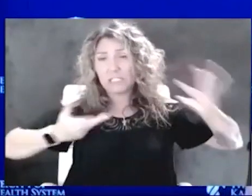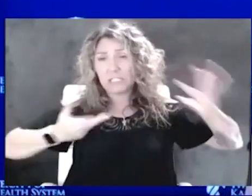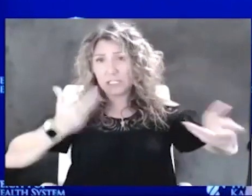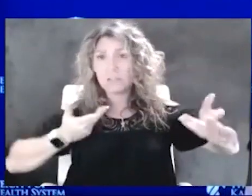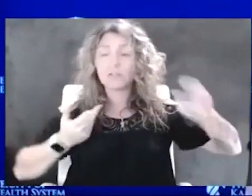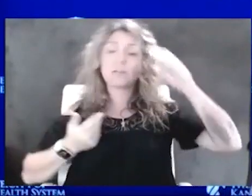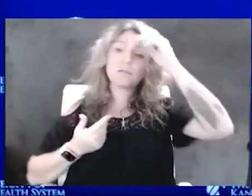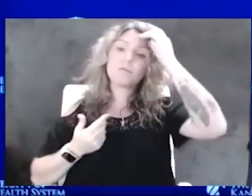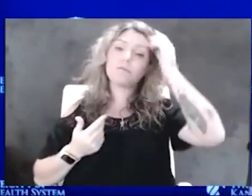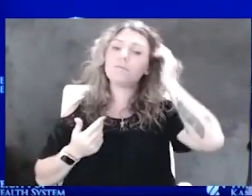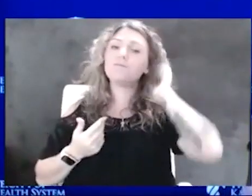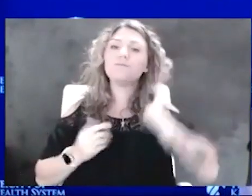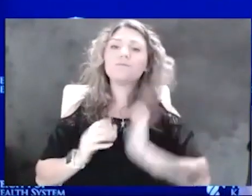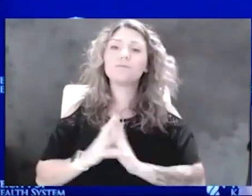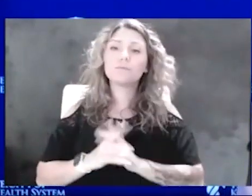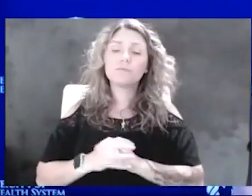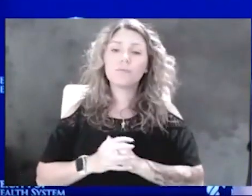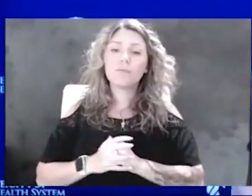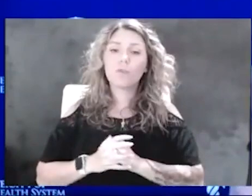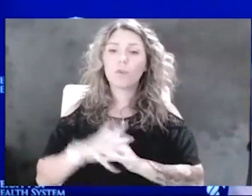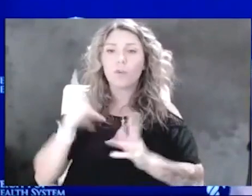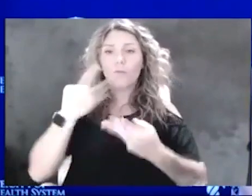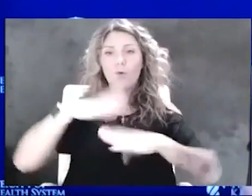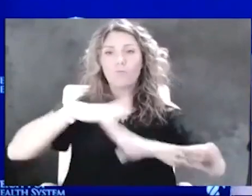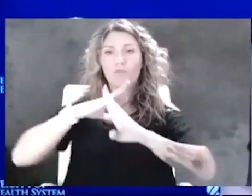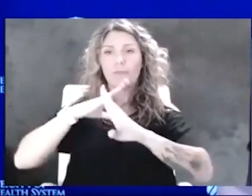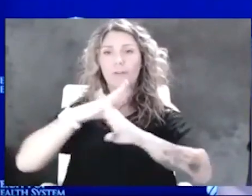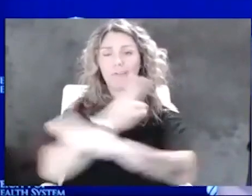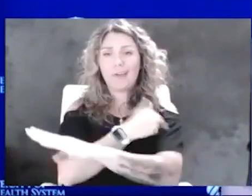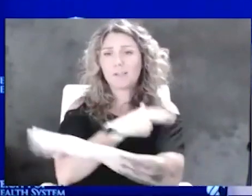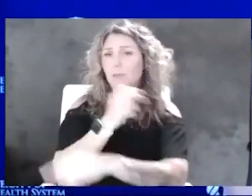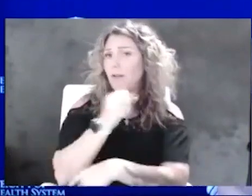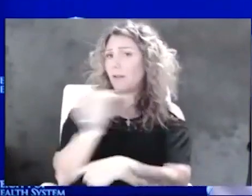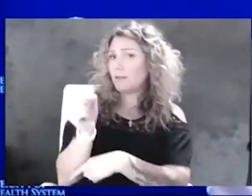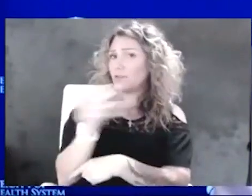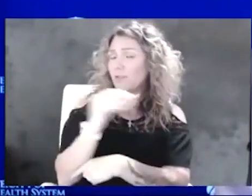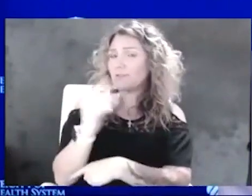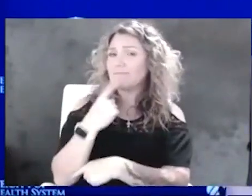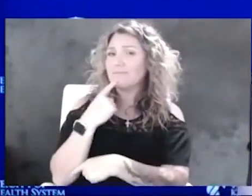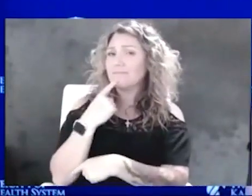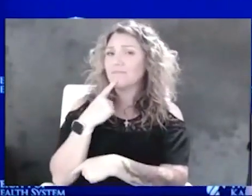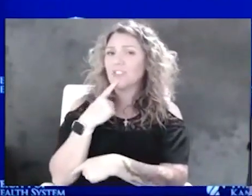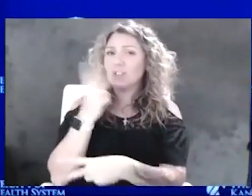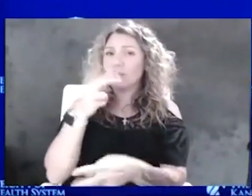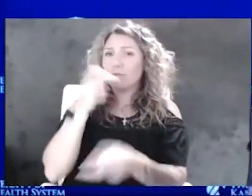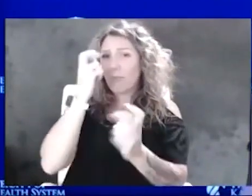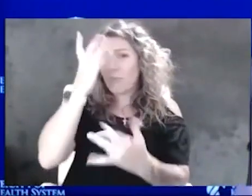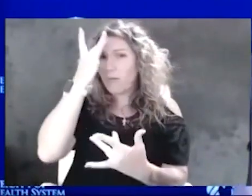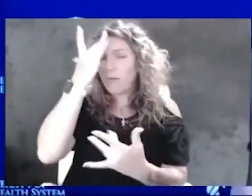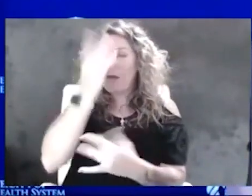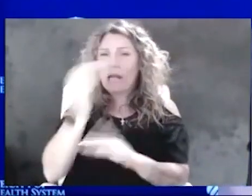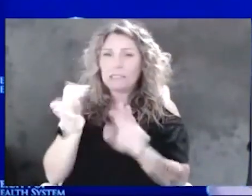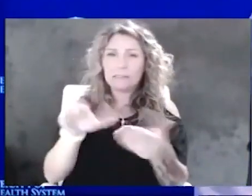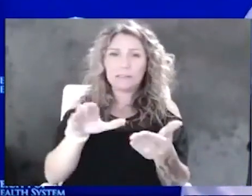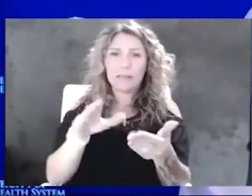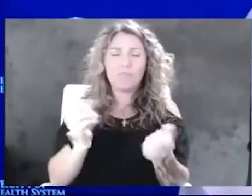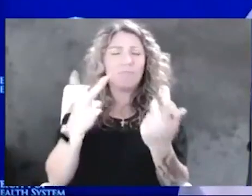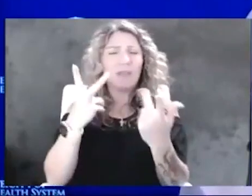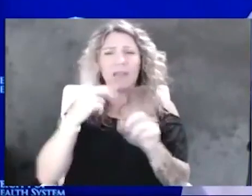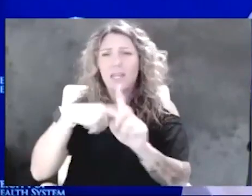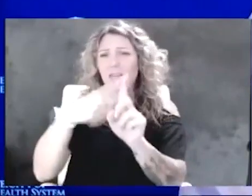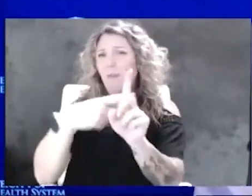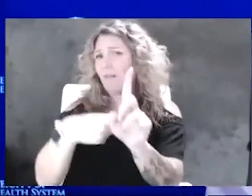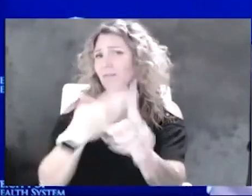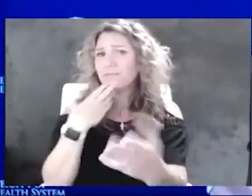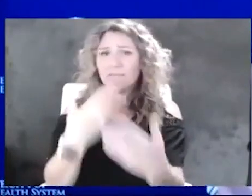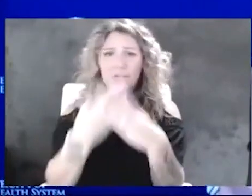in preventing hospitalization, severe disease, and death. And we have seen that now for many months. I believe we'll have good data at least for a